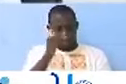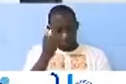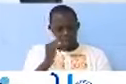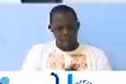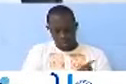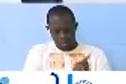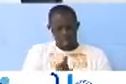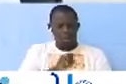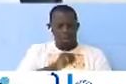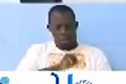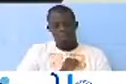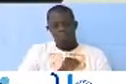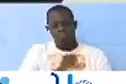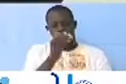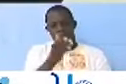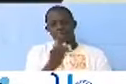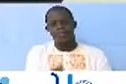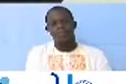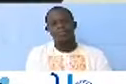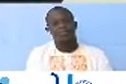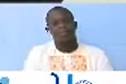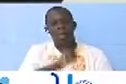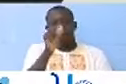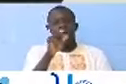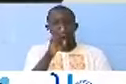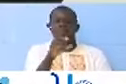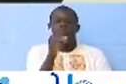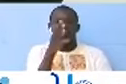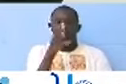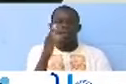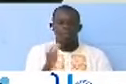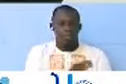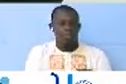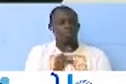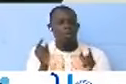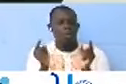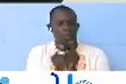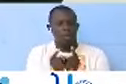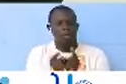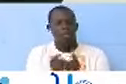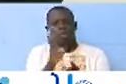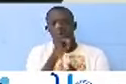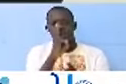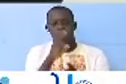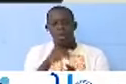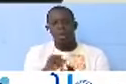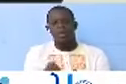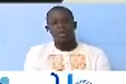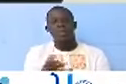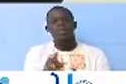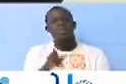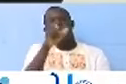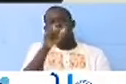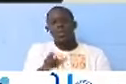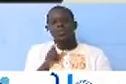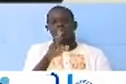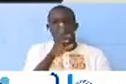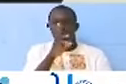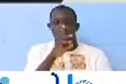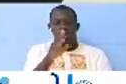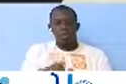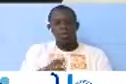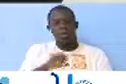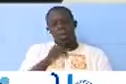were the ones. And you said he was found, you found him in the company of the Junglers. You go here at a jail, the Jungler block